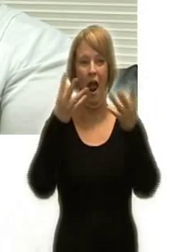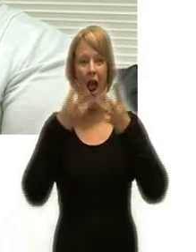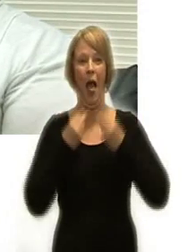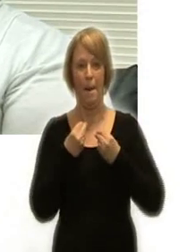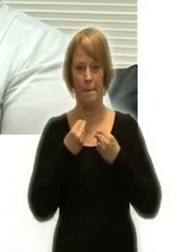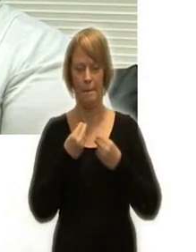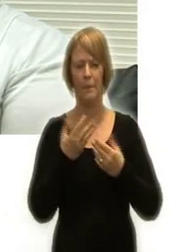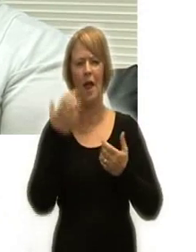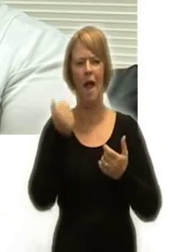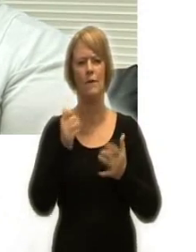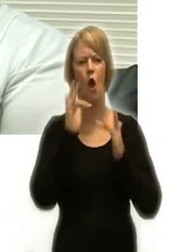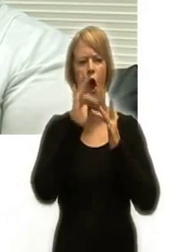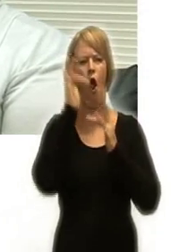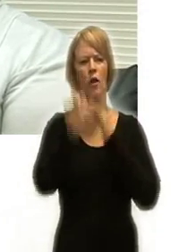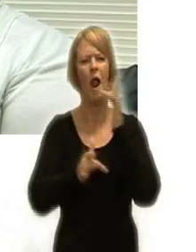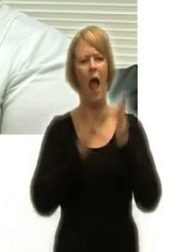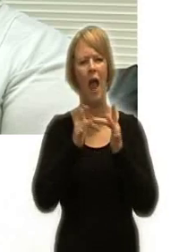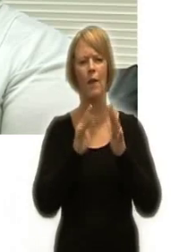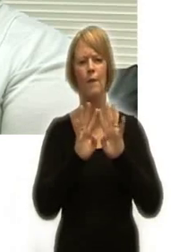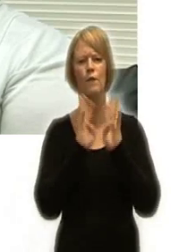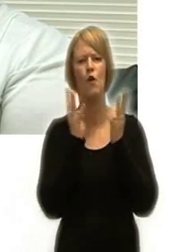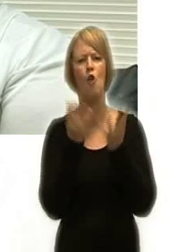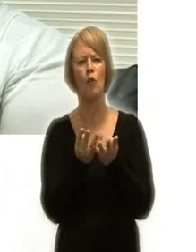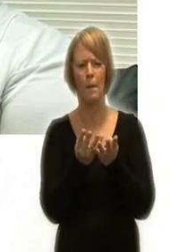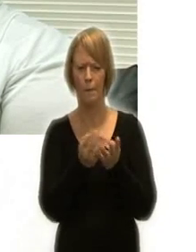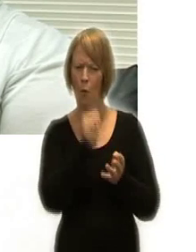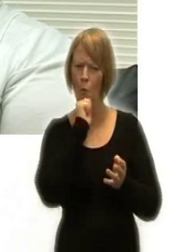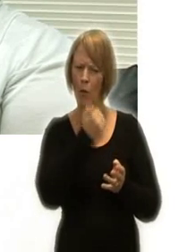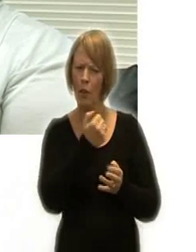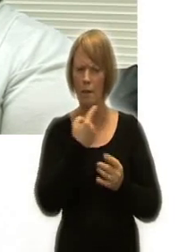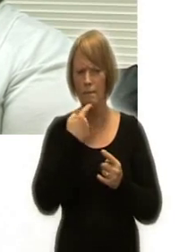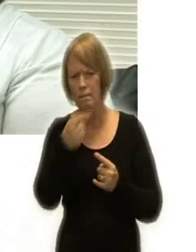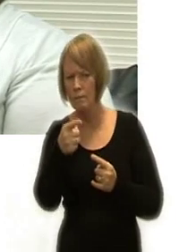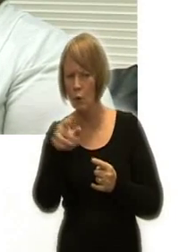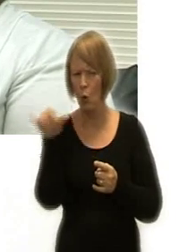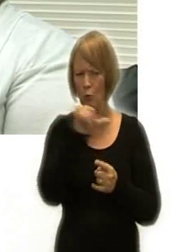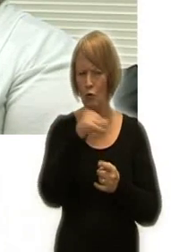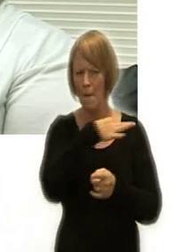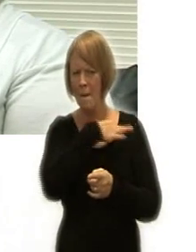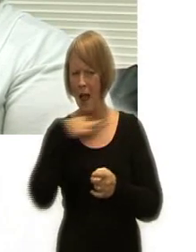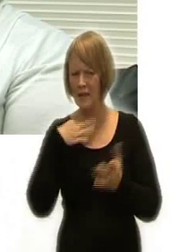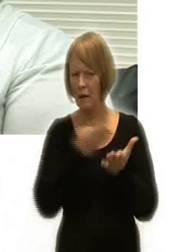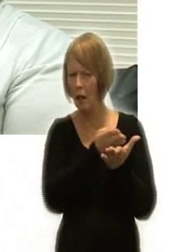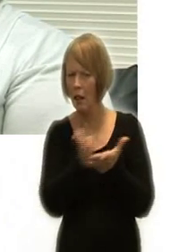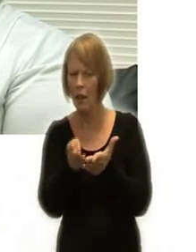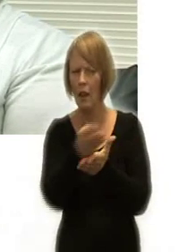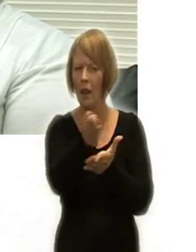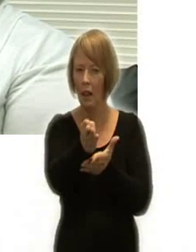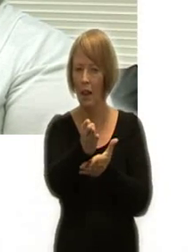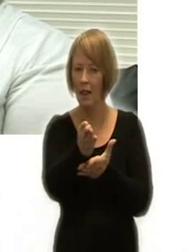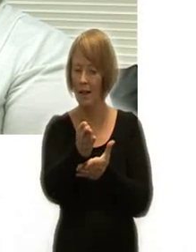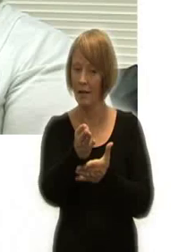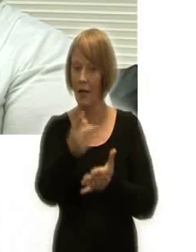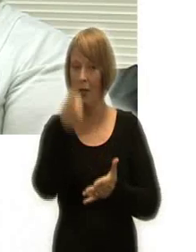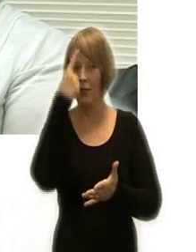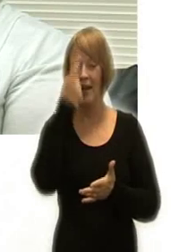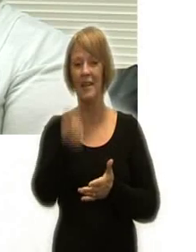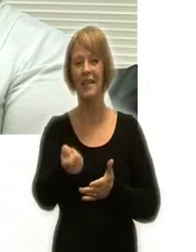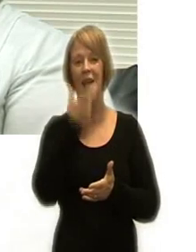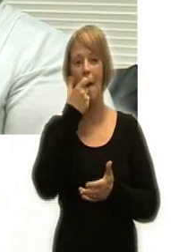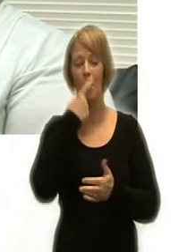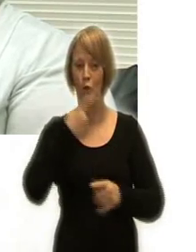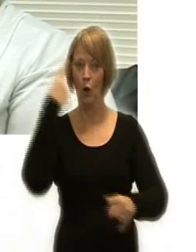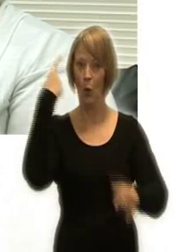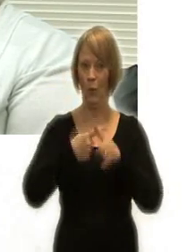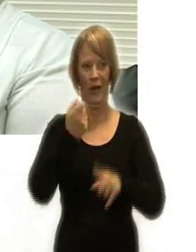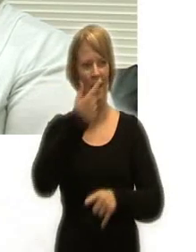you. So you must reach out. You must try and find some kind of help, be it an online forum, you